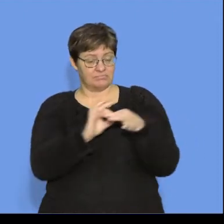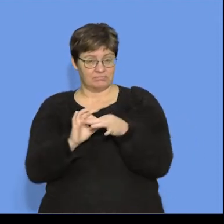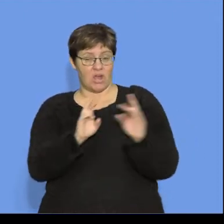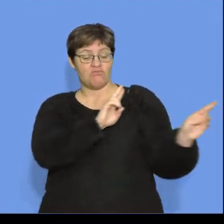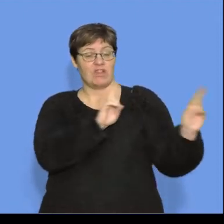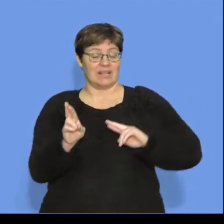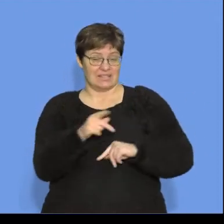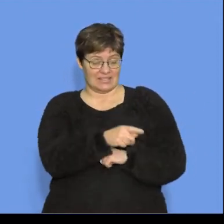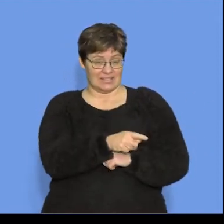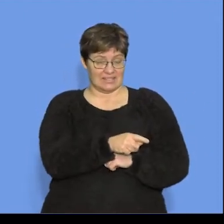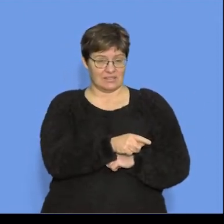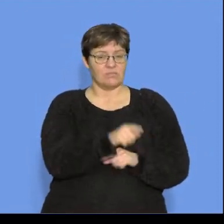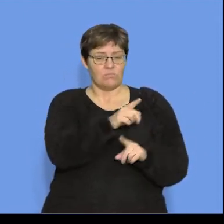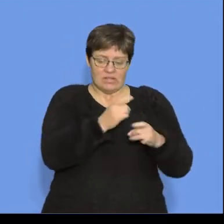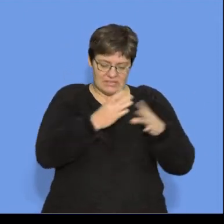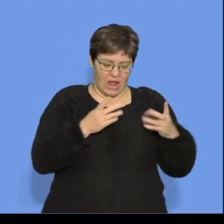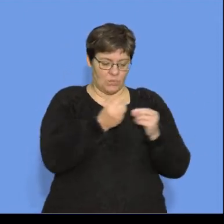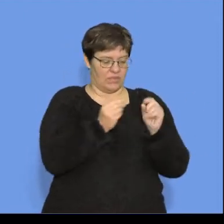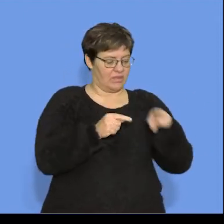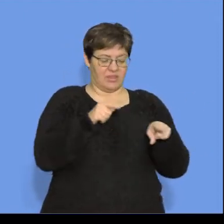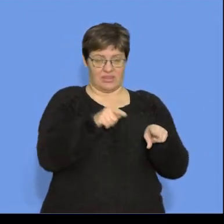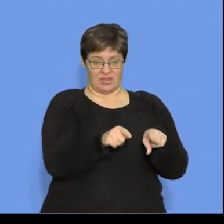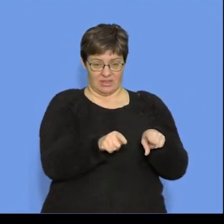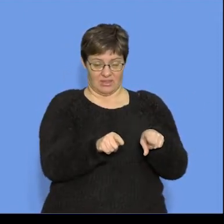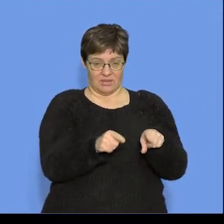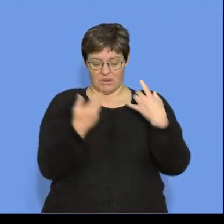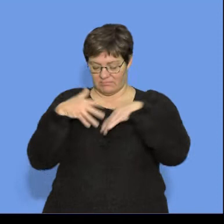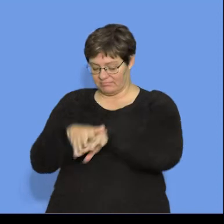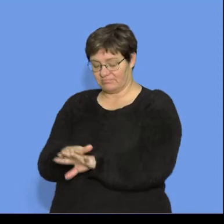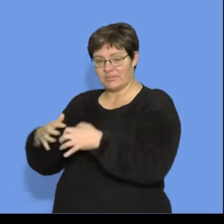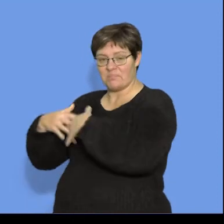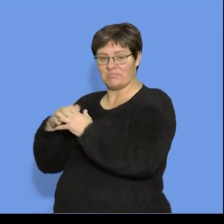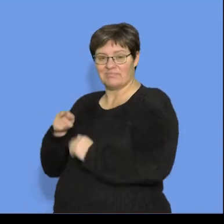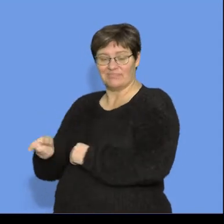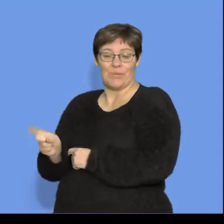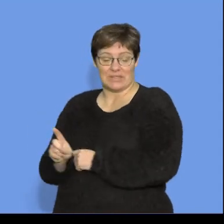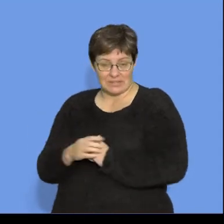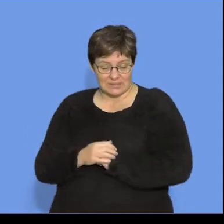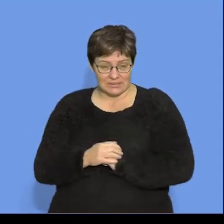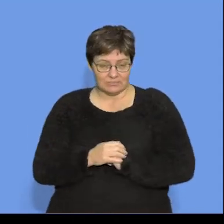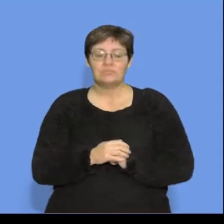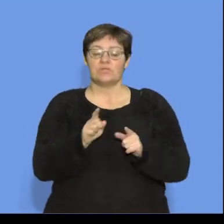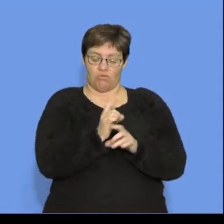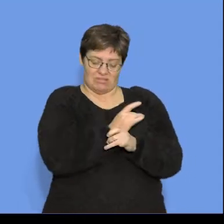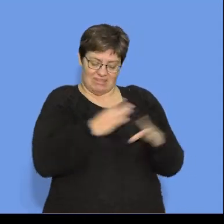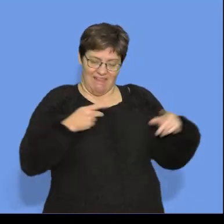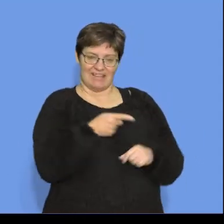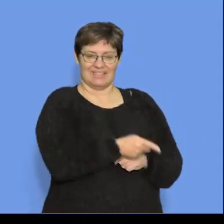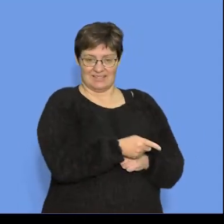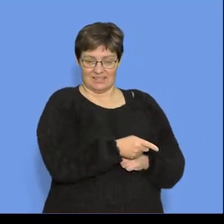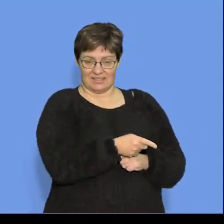reactants. Those are the things that we start with in a chemical reaction. So it's the beginning